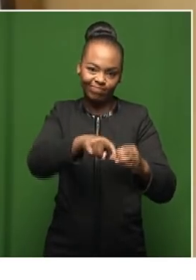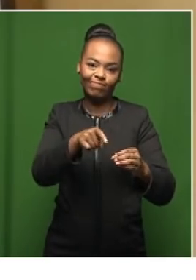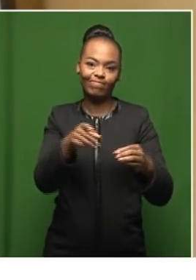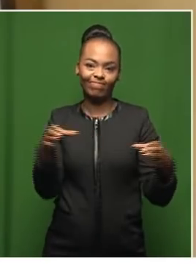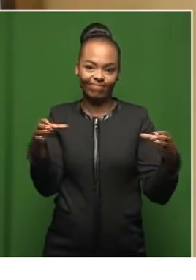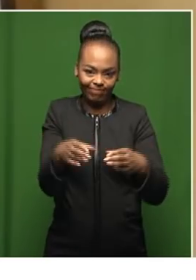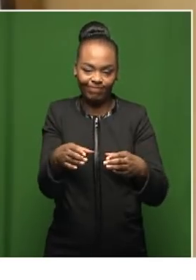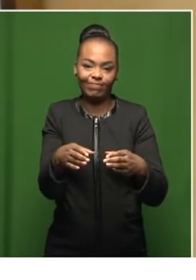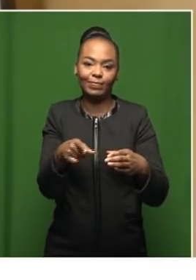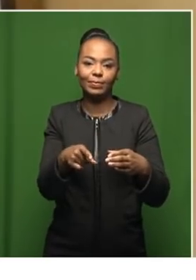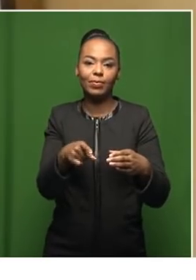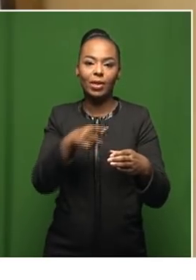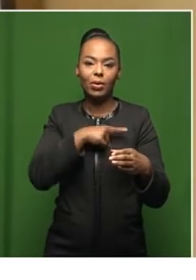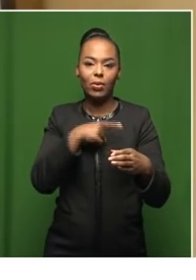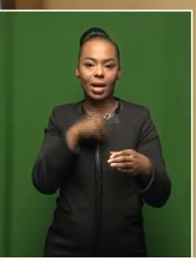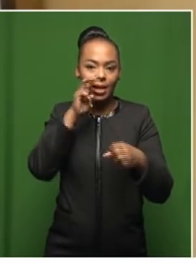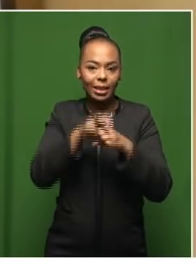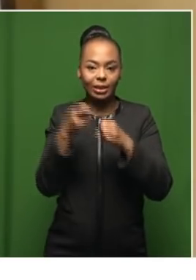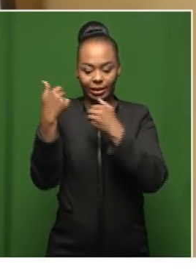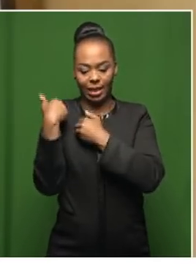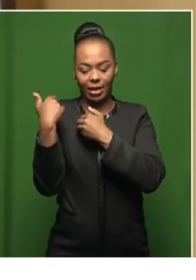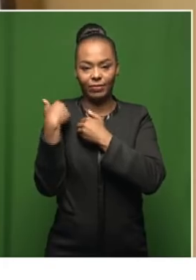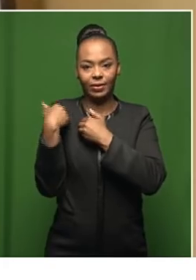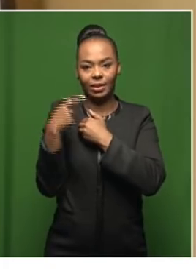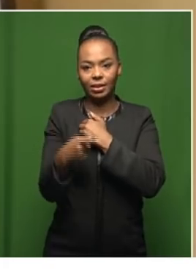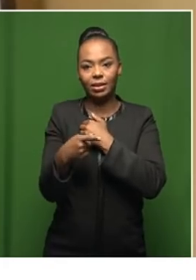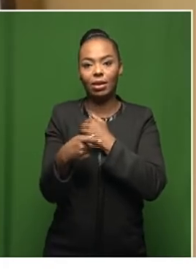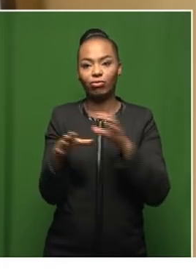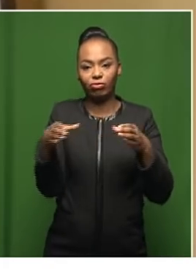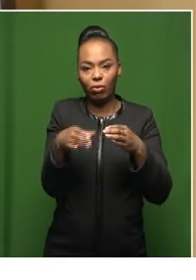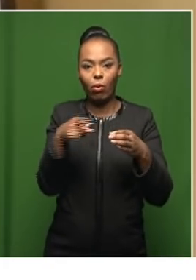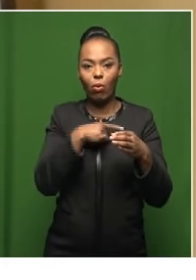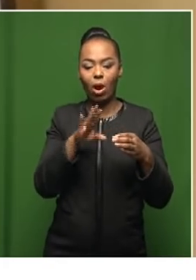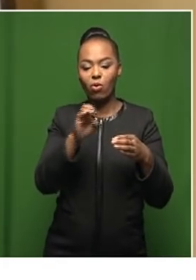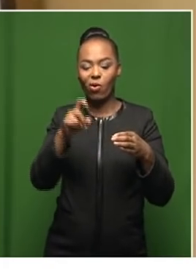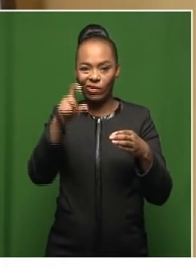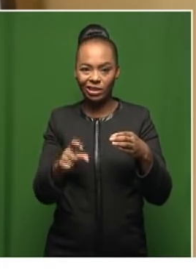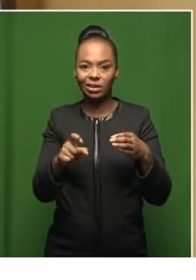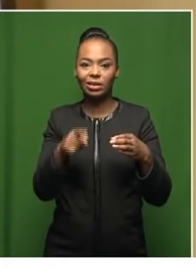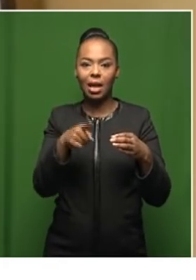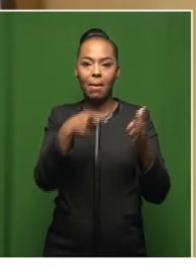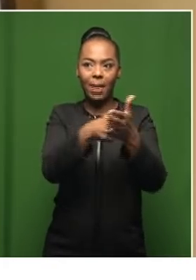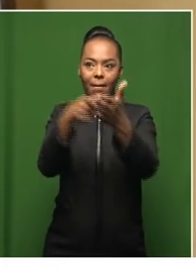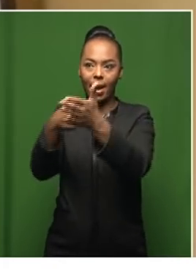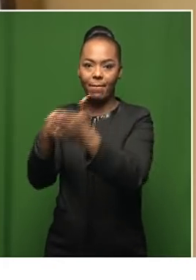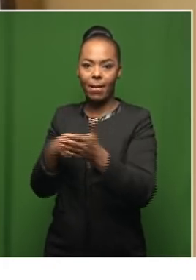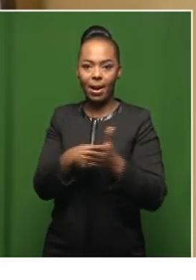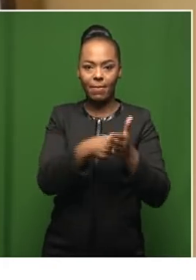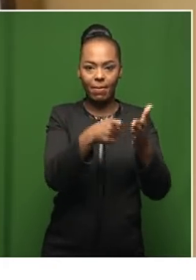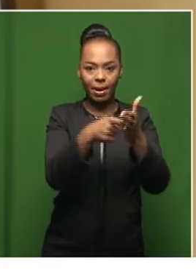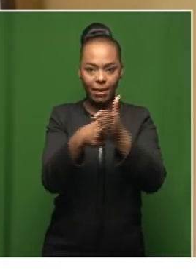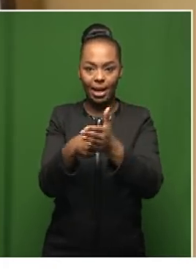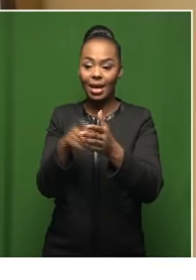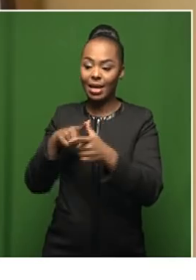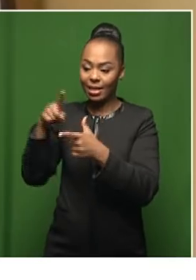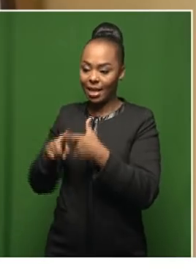the safety of volumes where a COVAX facility would buy on behalf of many countries, and therefore they would